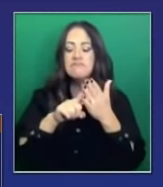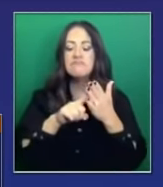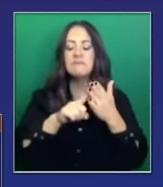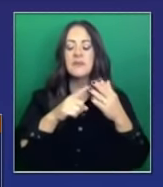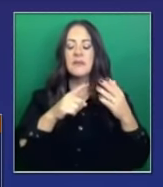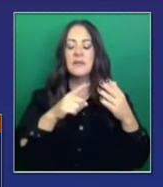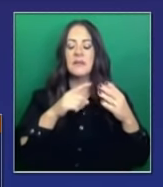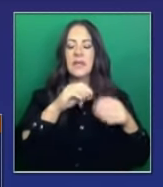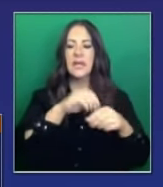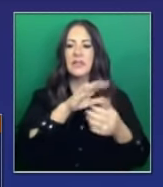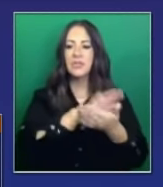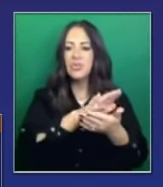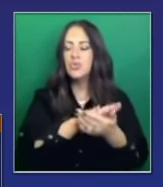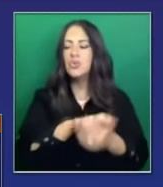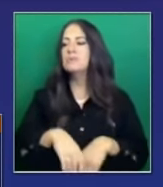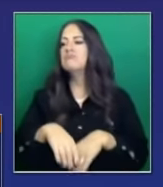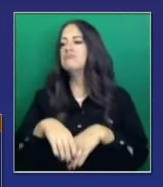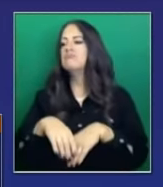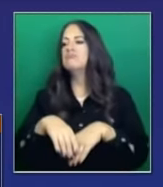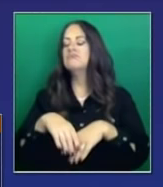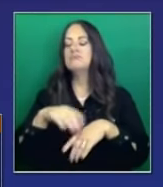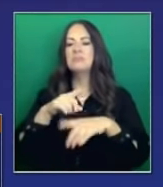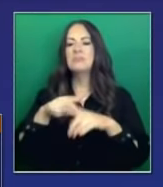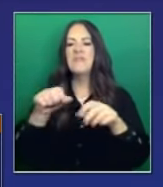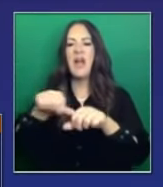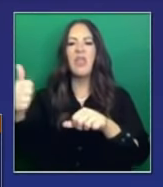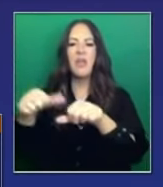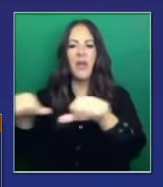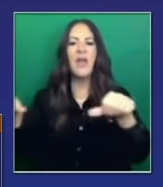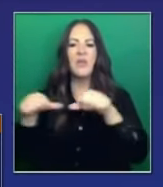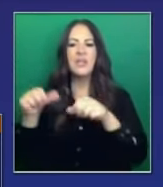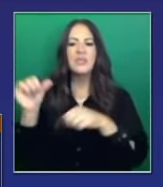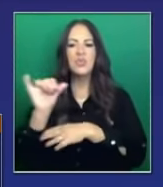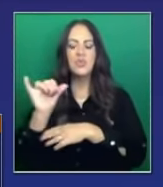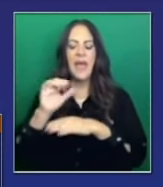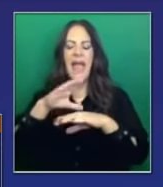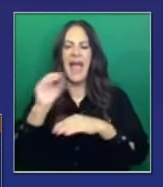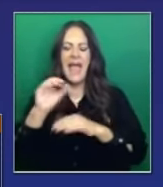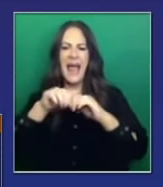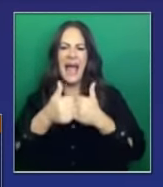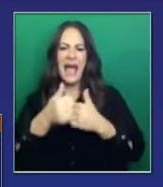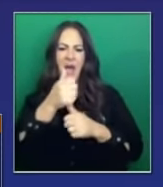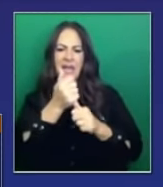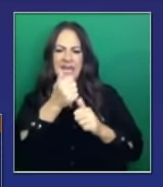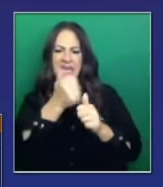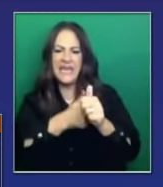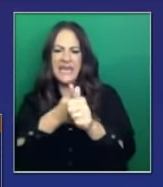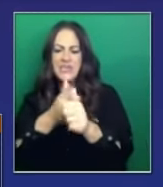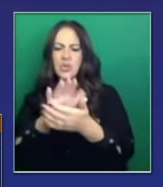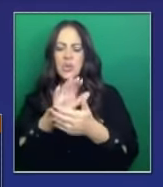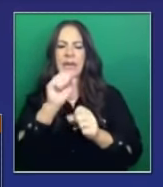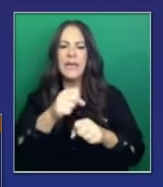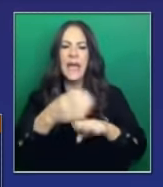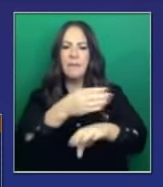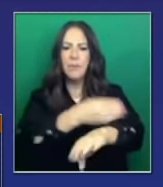proximate to the concerns and also the opportunities for improvement. So schools have to post their safety plans, as I said, online. They gotta report